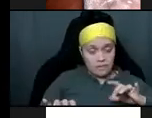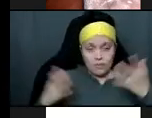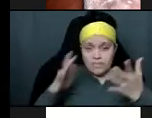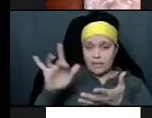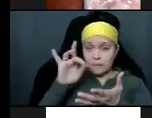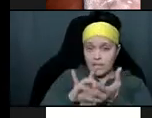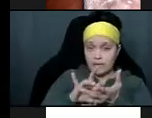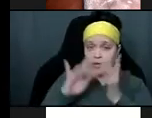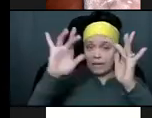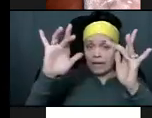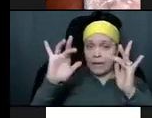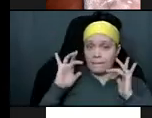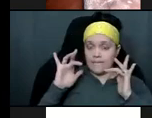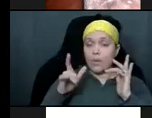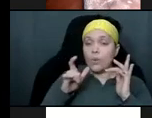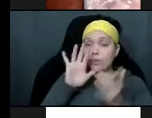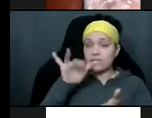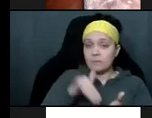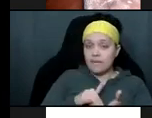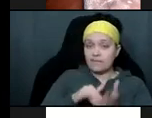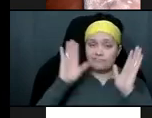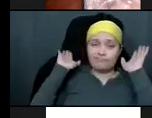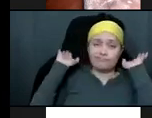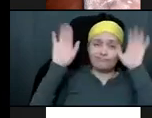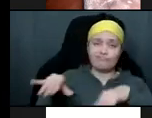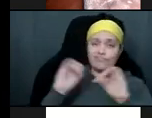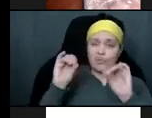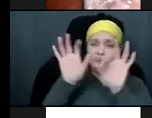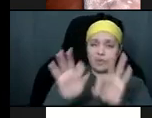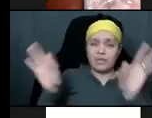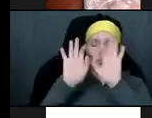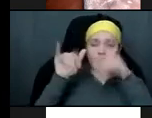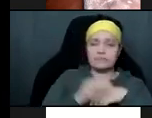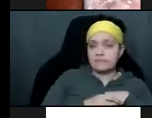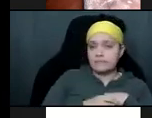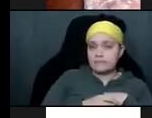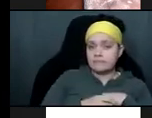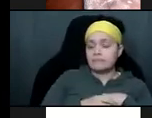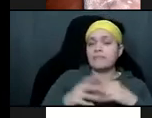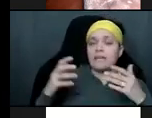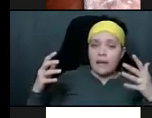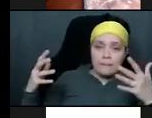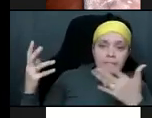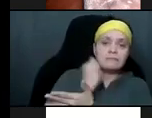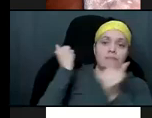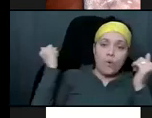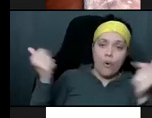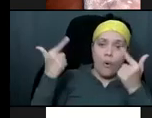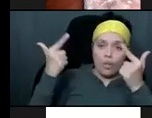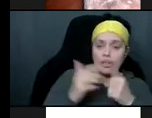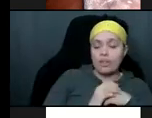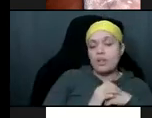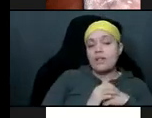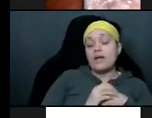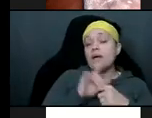Empty space. Who's in the middle? Nobody that matters. take all of it. And